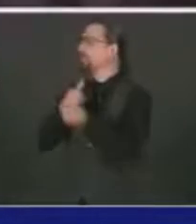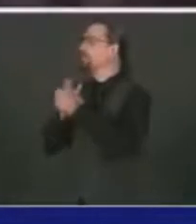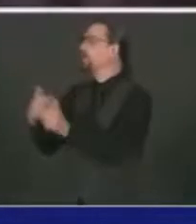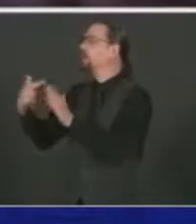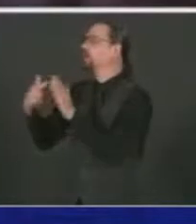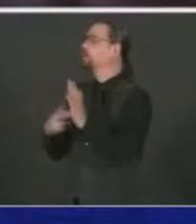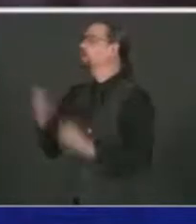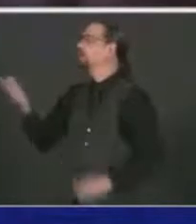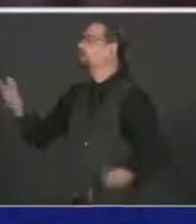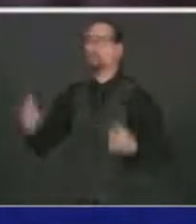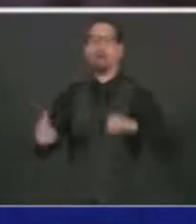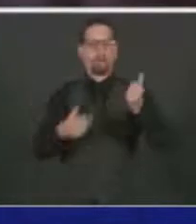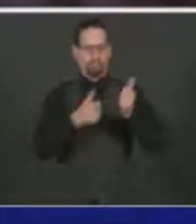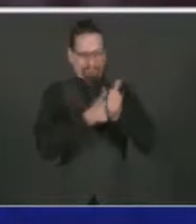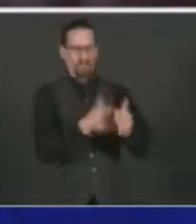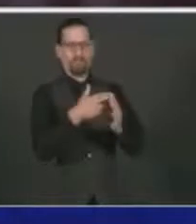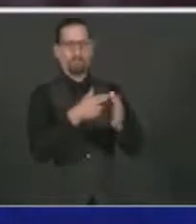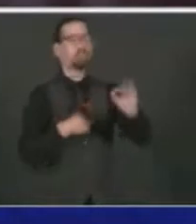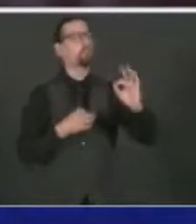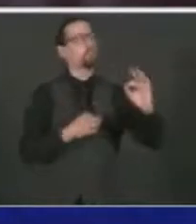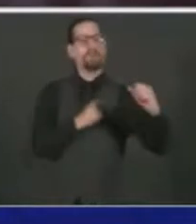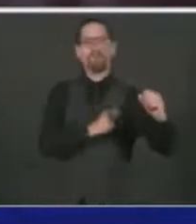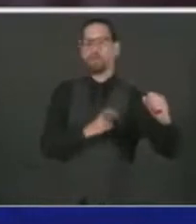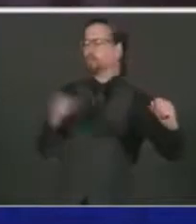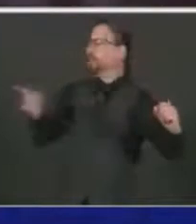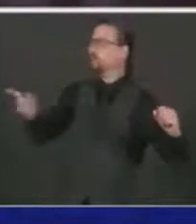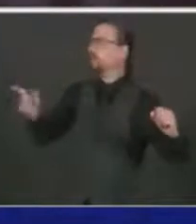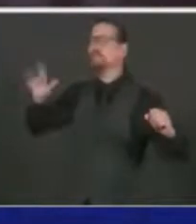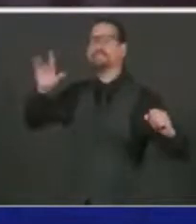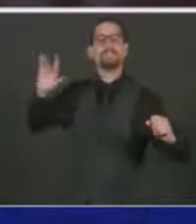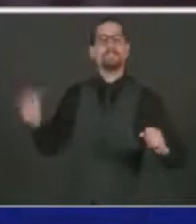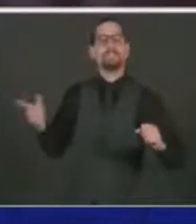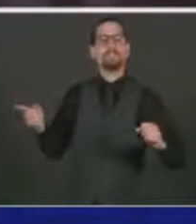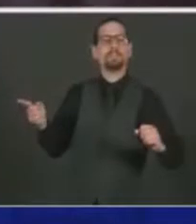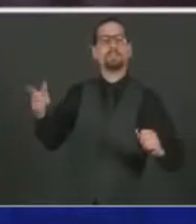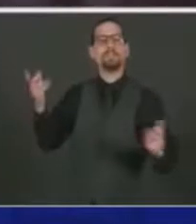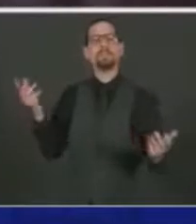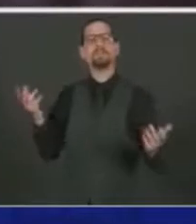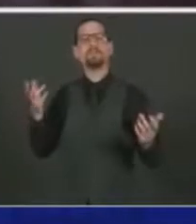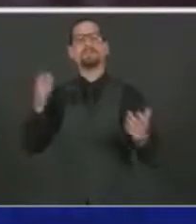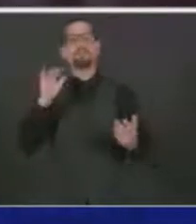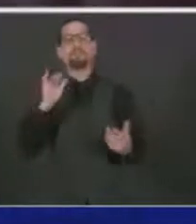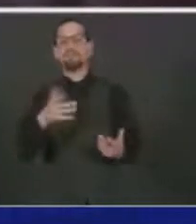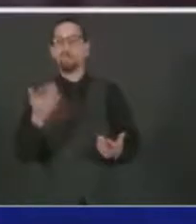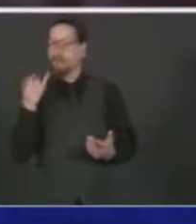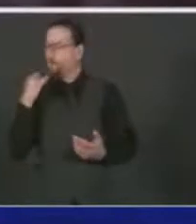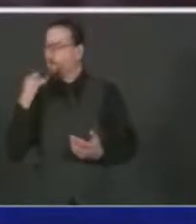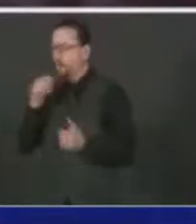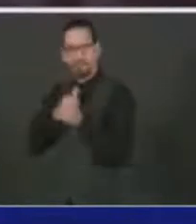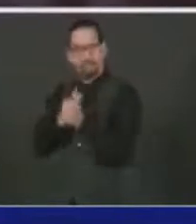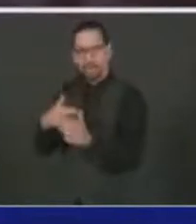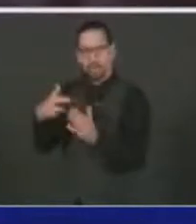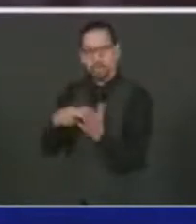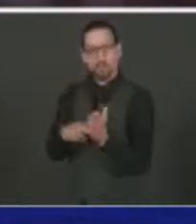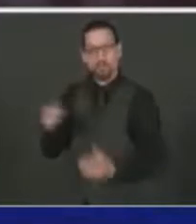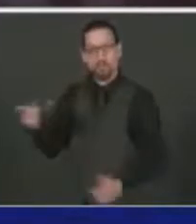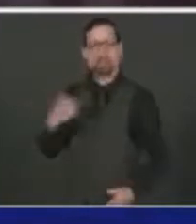rule following and you're mask wearing, I'm asking you to join the club and do the right thing because it'll make us all safer.